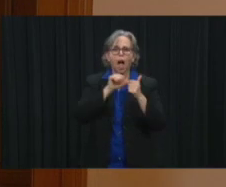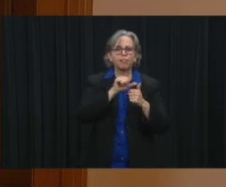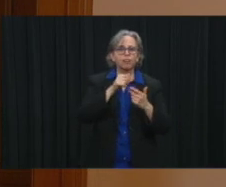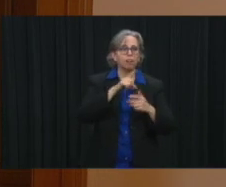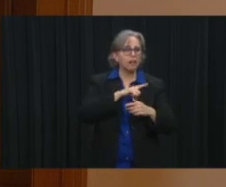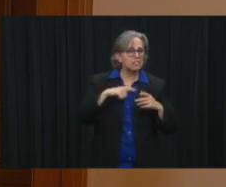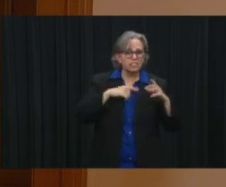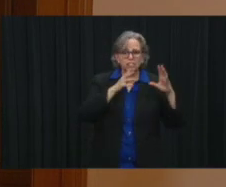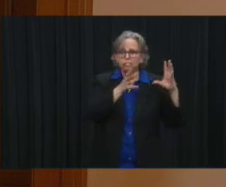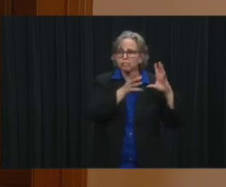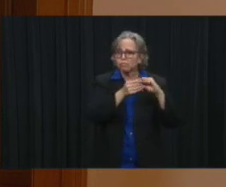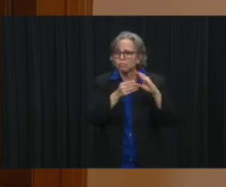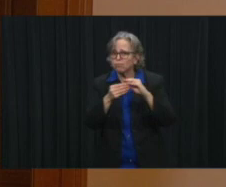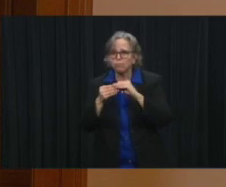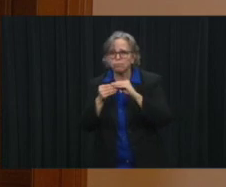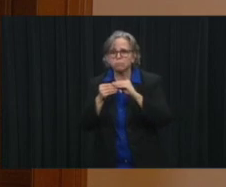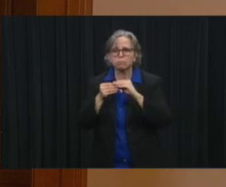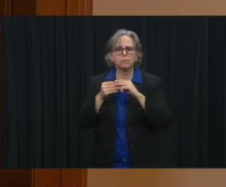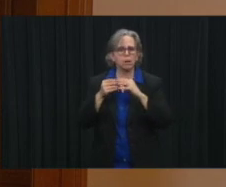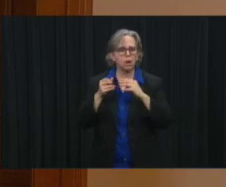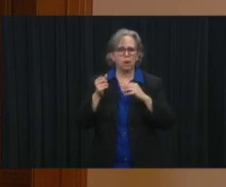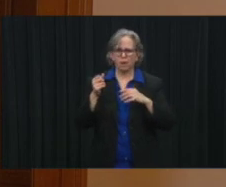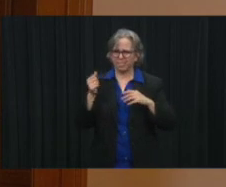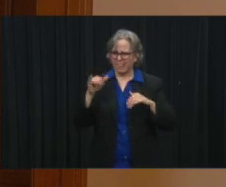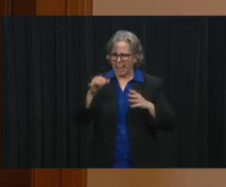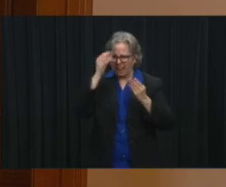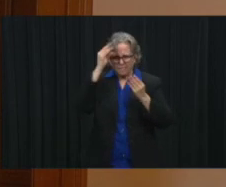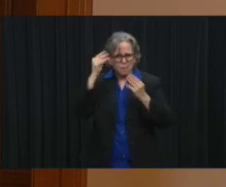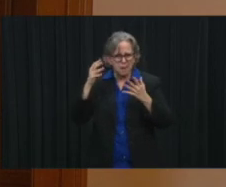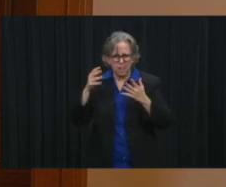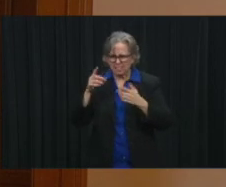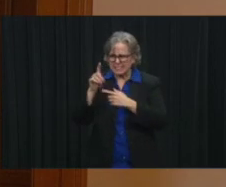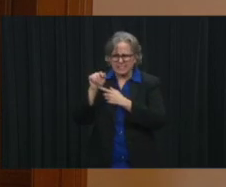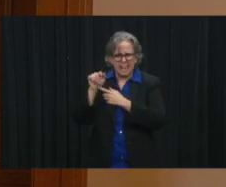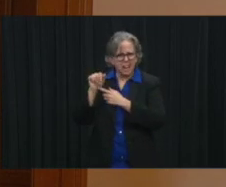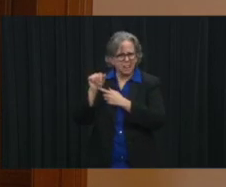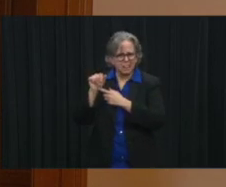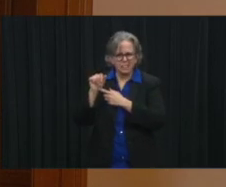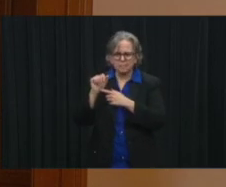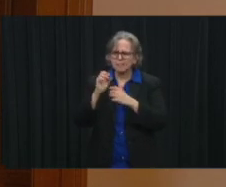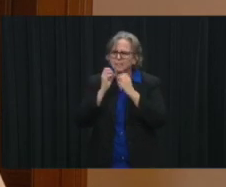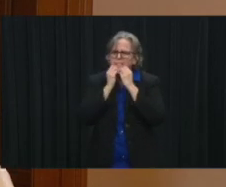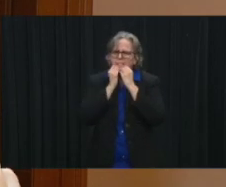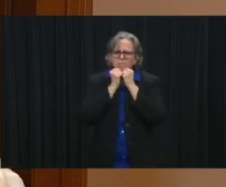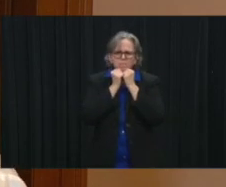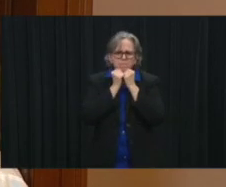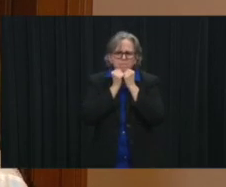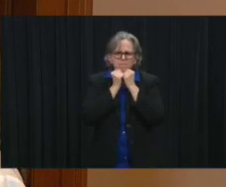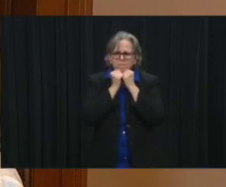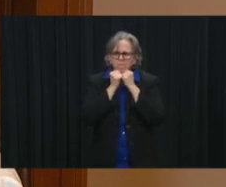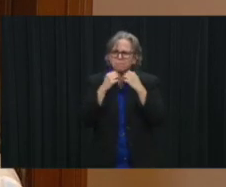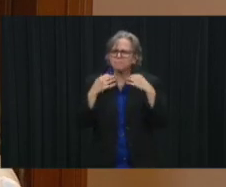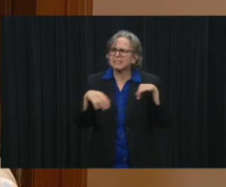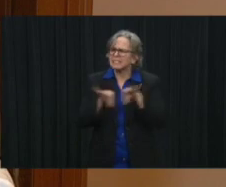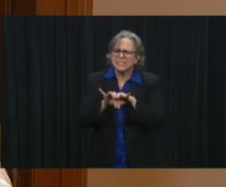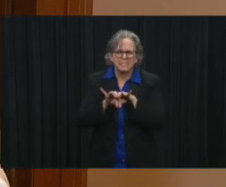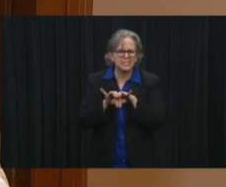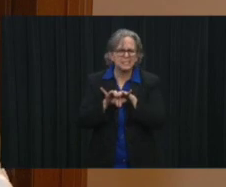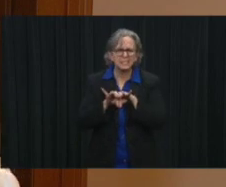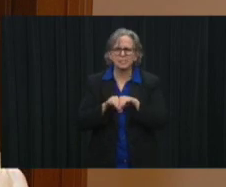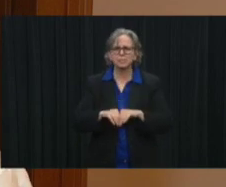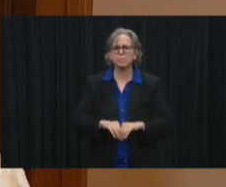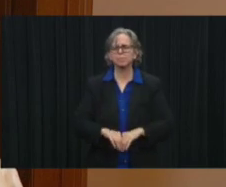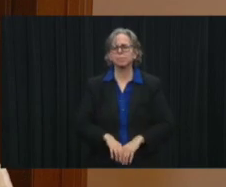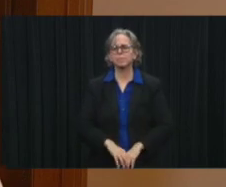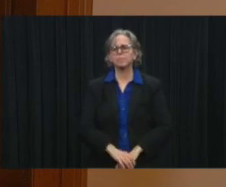trusted data and trusted information is so important at a time like this. We'll go ahead and look at the next slide. Again,